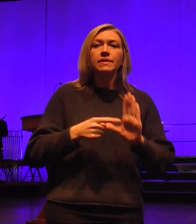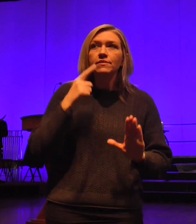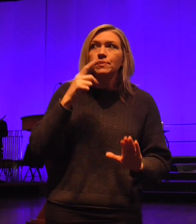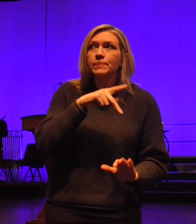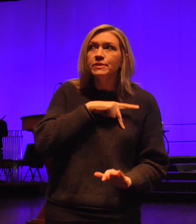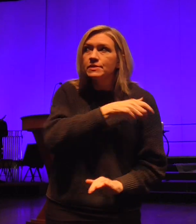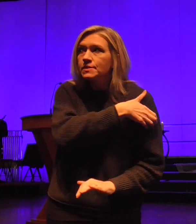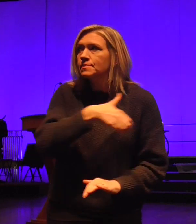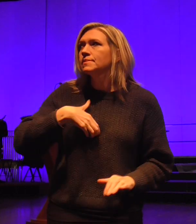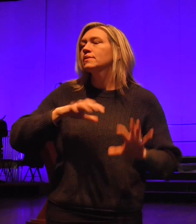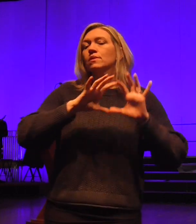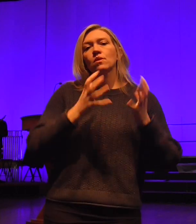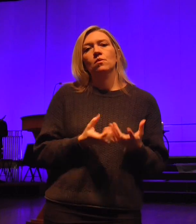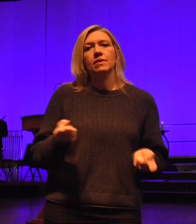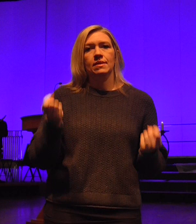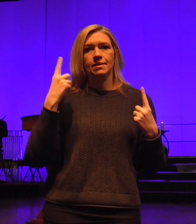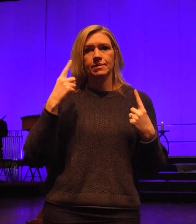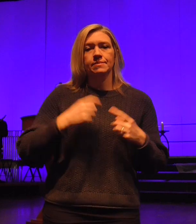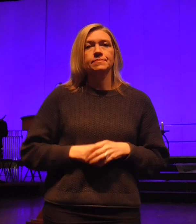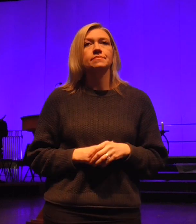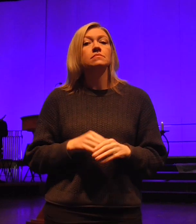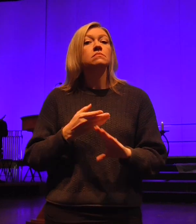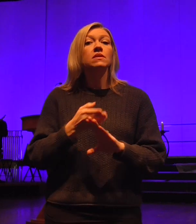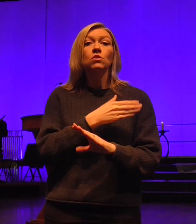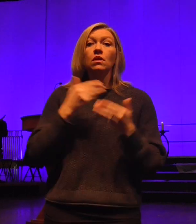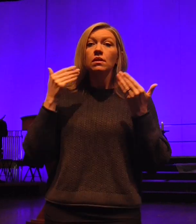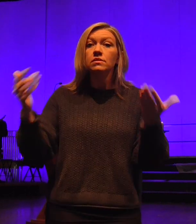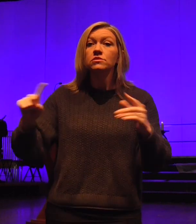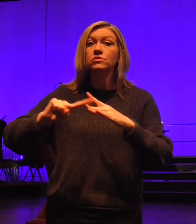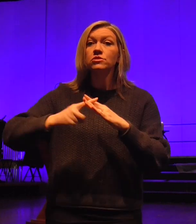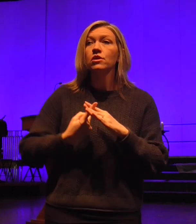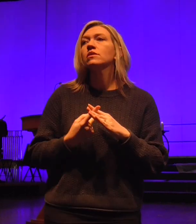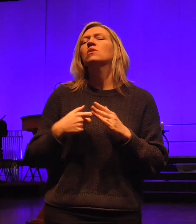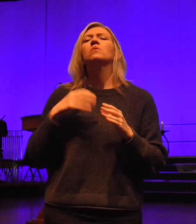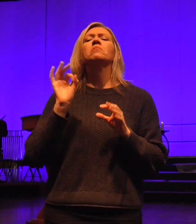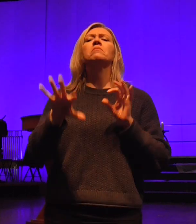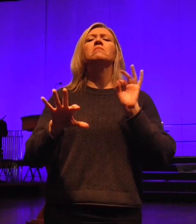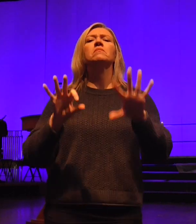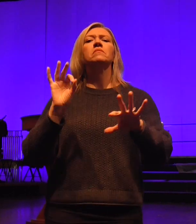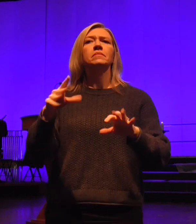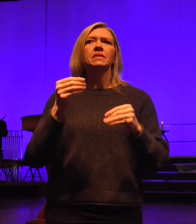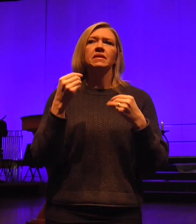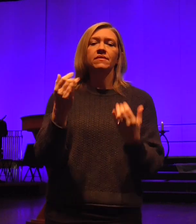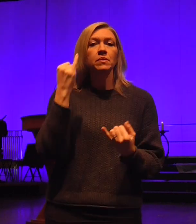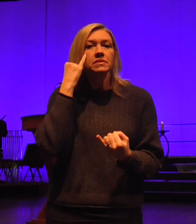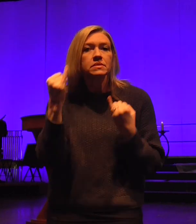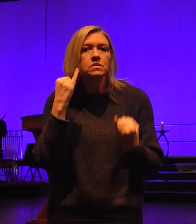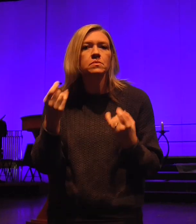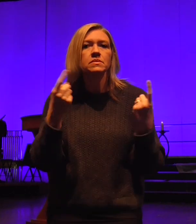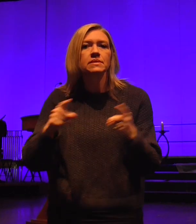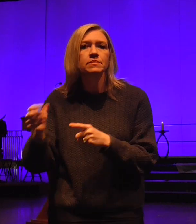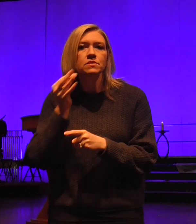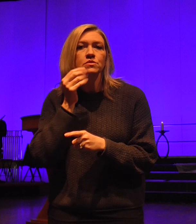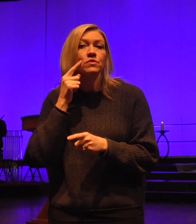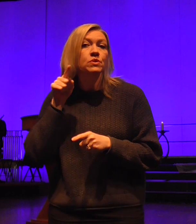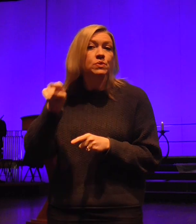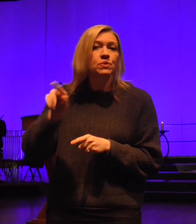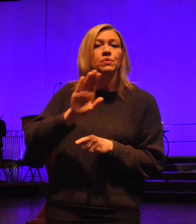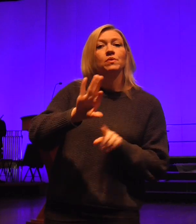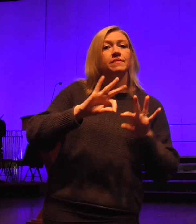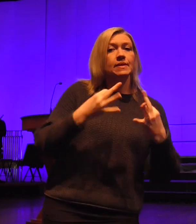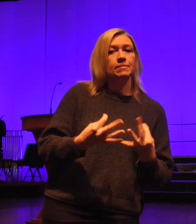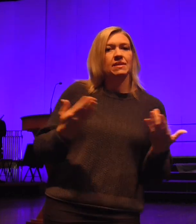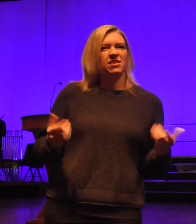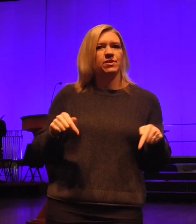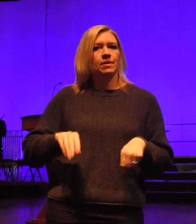empowerment and global enlightenment. Before we get started today, we want to give you a look at a few things coming up for you and your family at Mile High